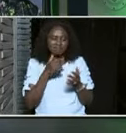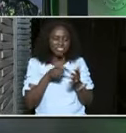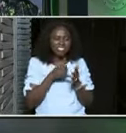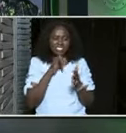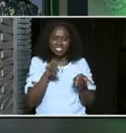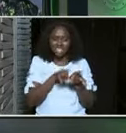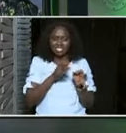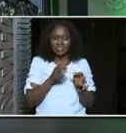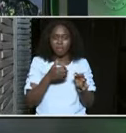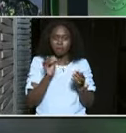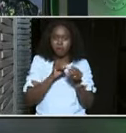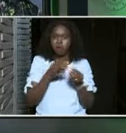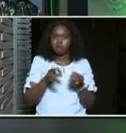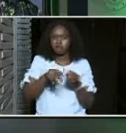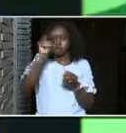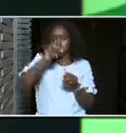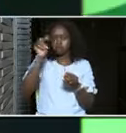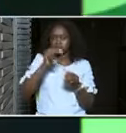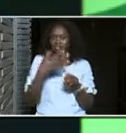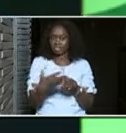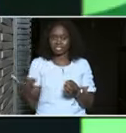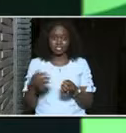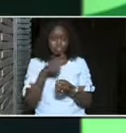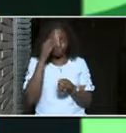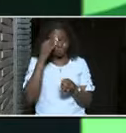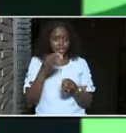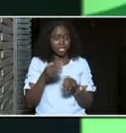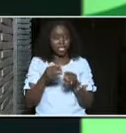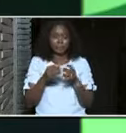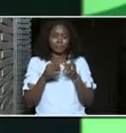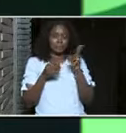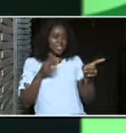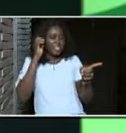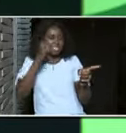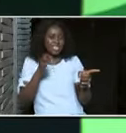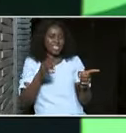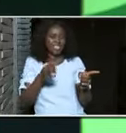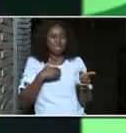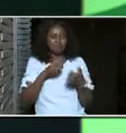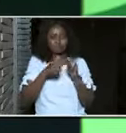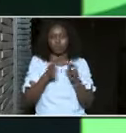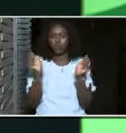And then Kwankwaso has an issue in the south. He's perceived more to be someone